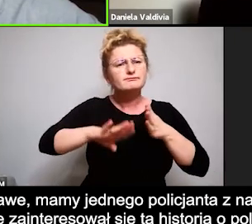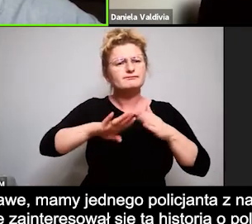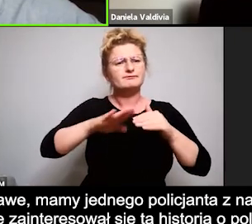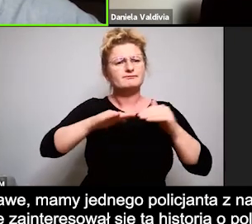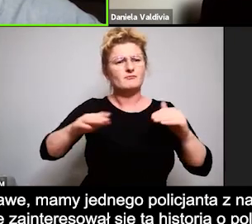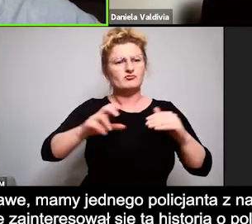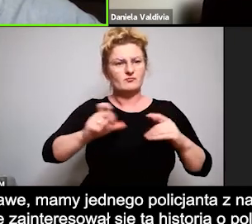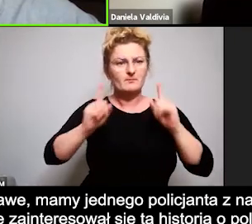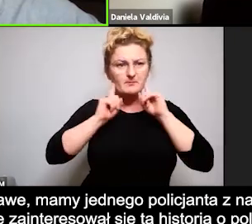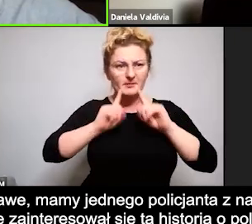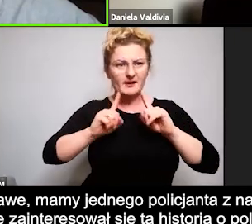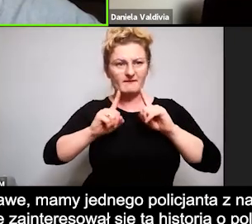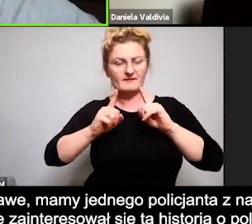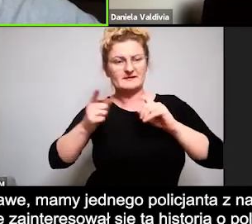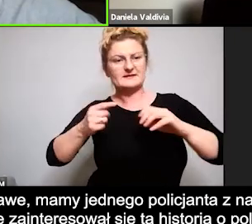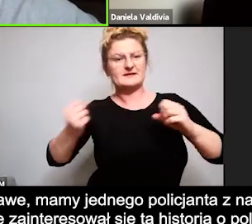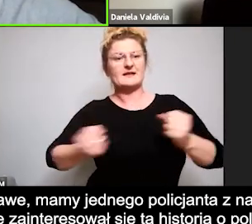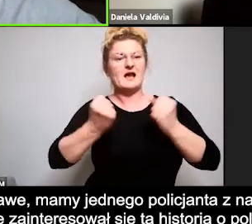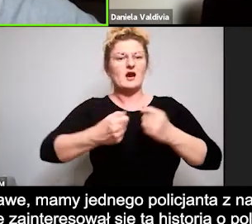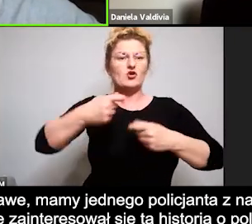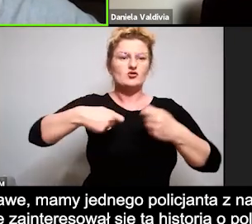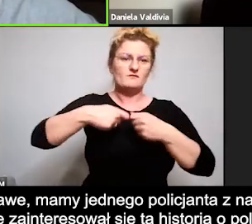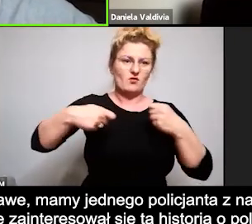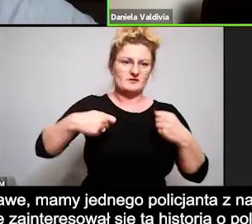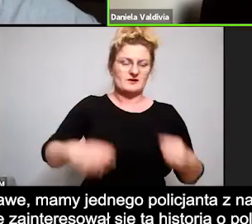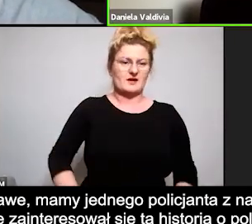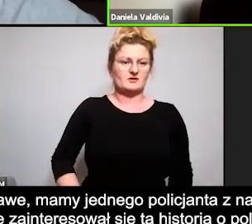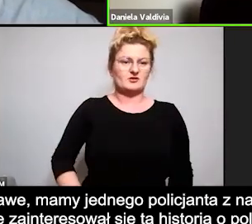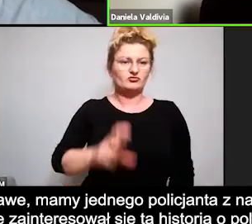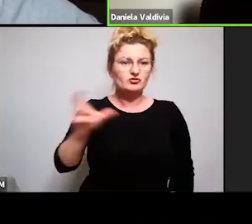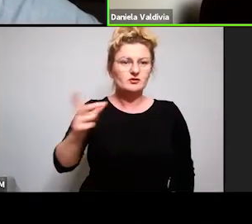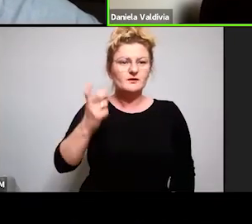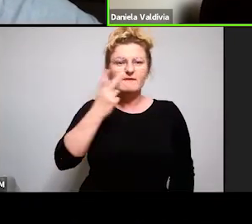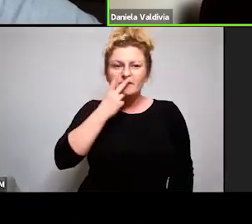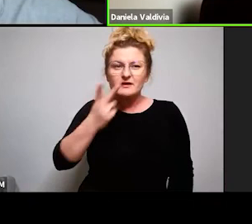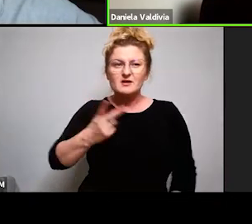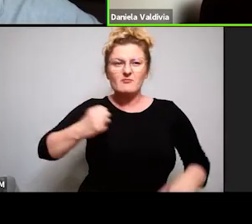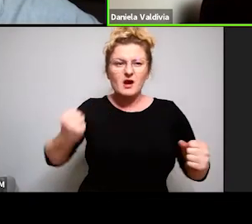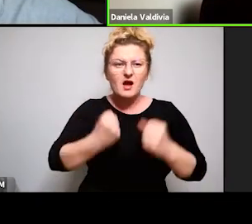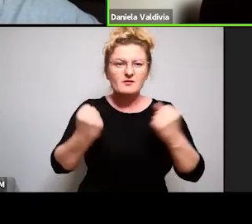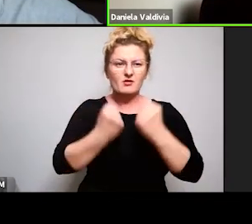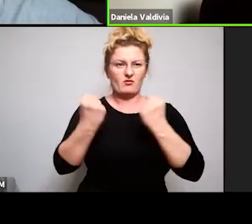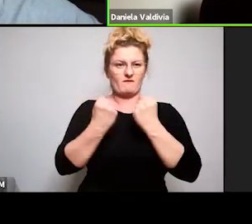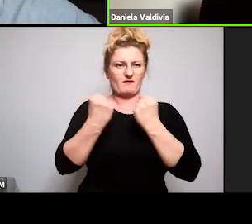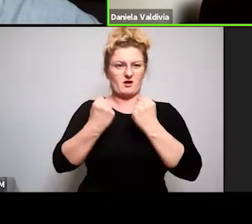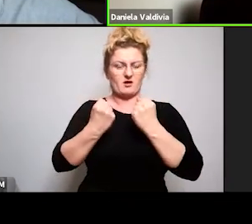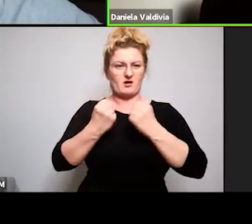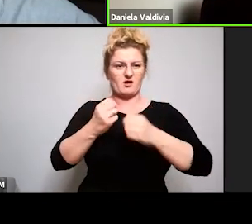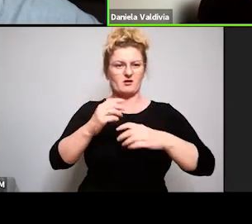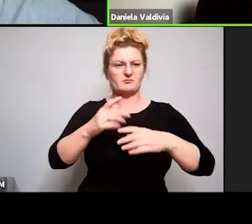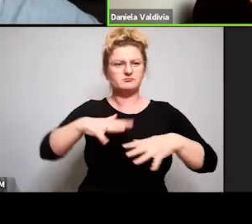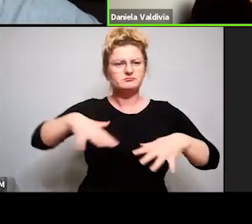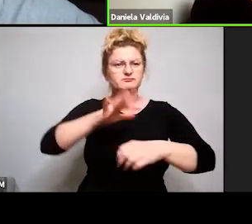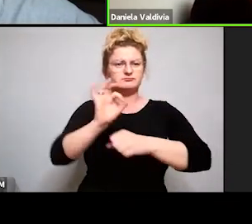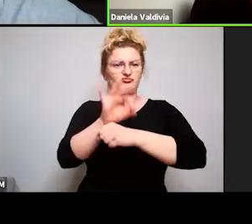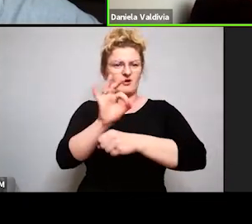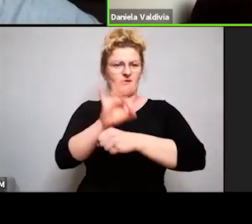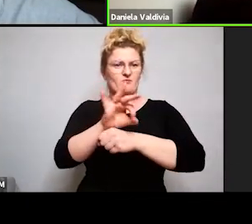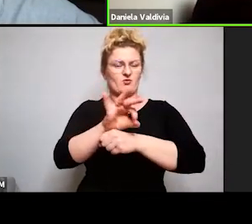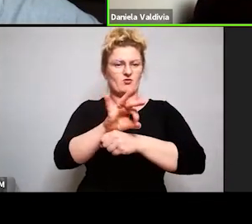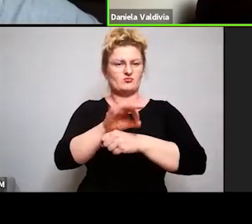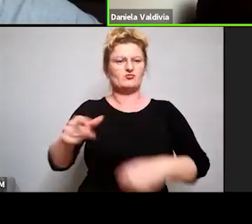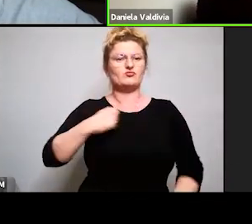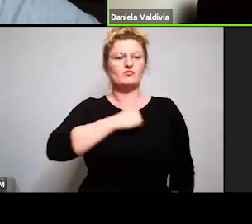see them engaged in it? Yeah, it's very sad because we've created, well, the state